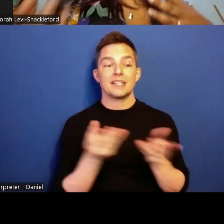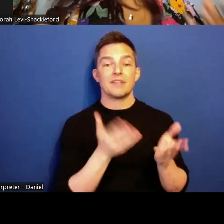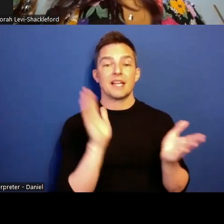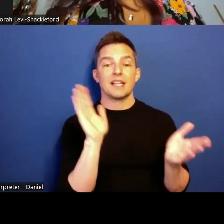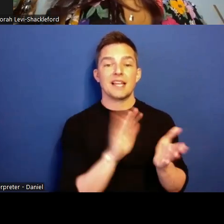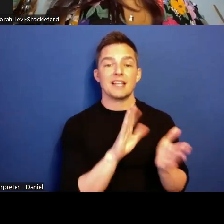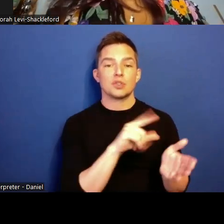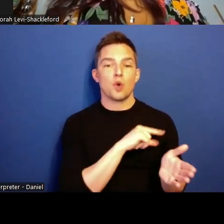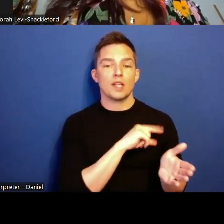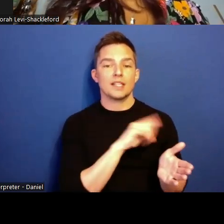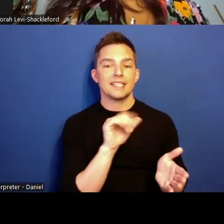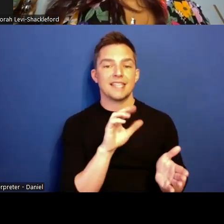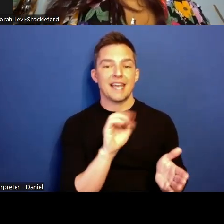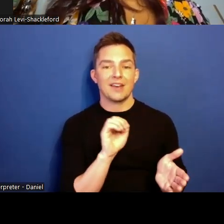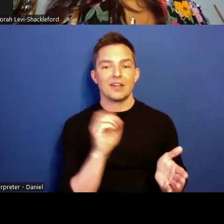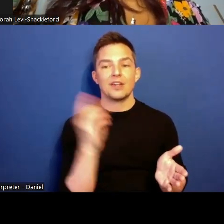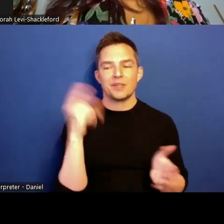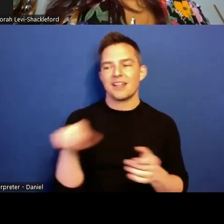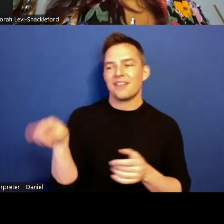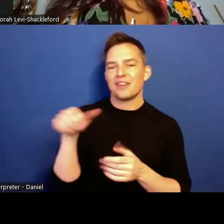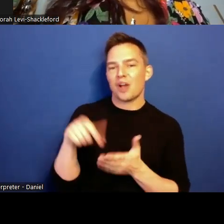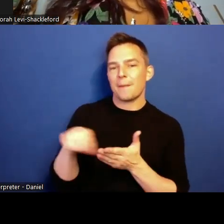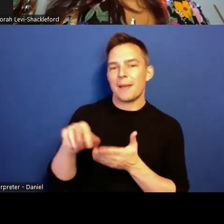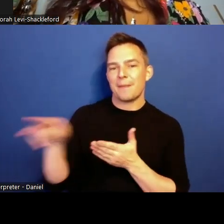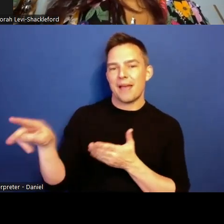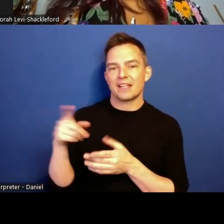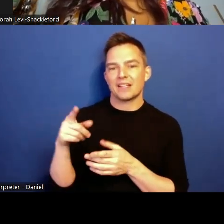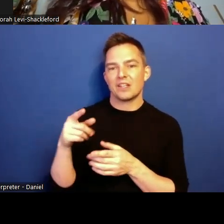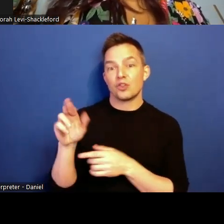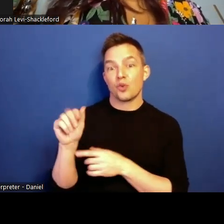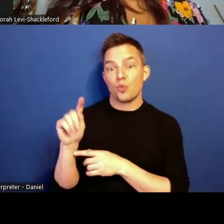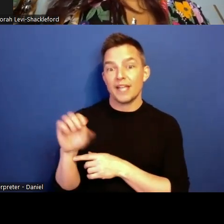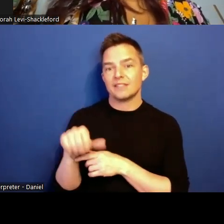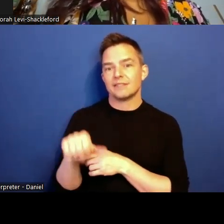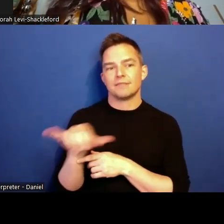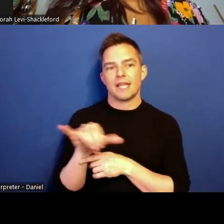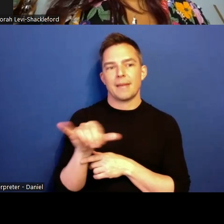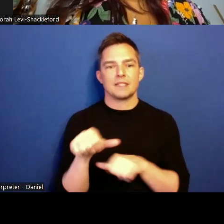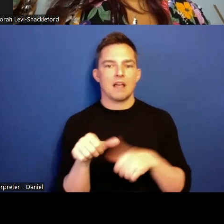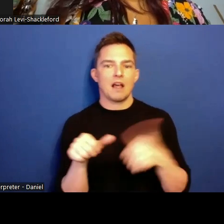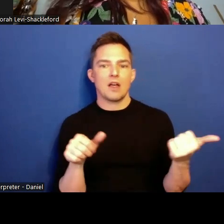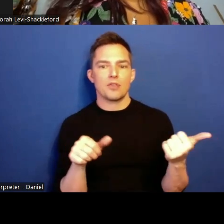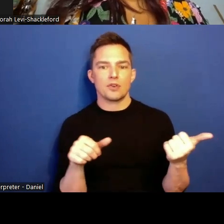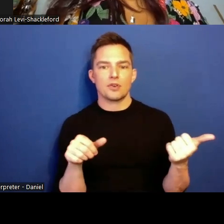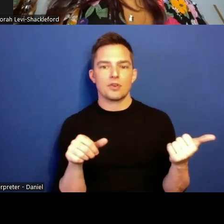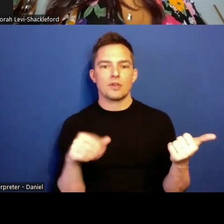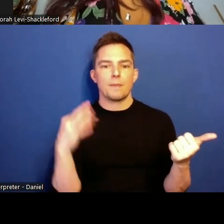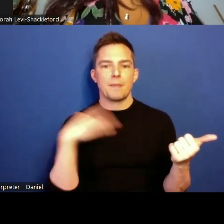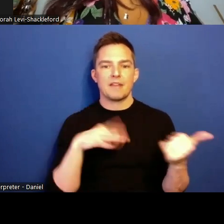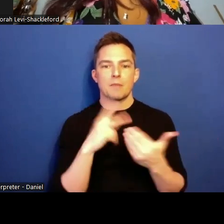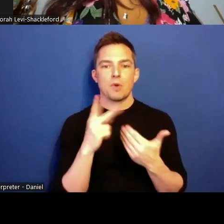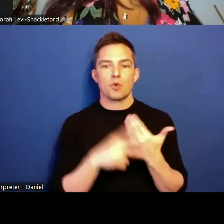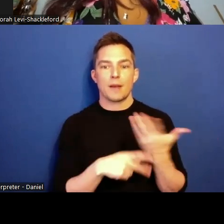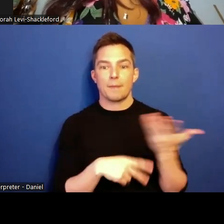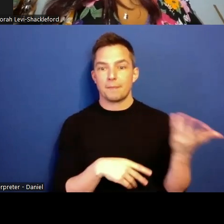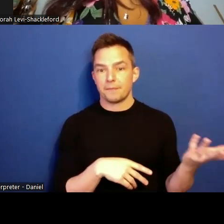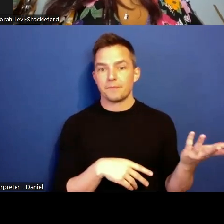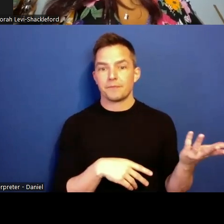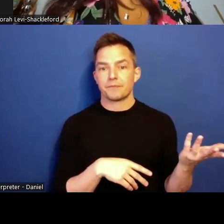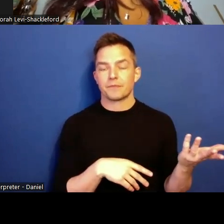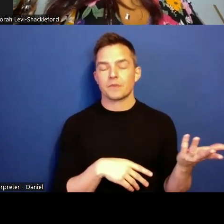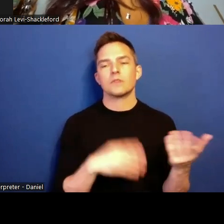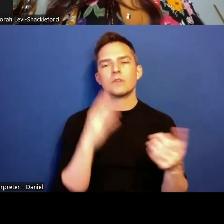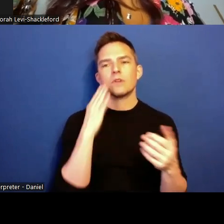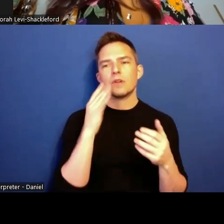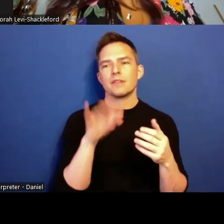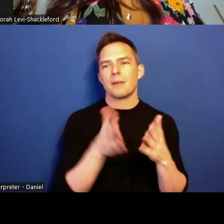because they're not being reimbursed at the rate that they are with other benefit programs. So, it